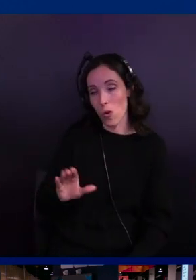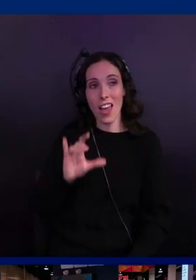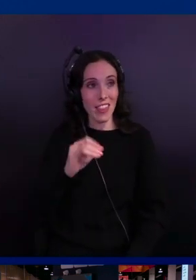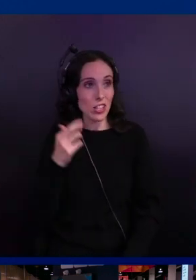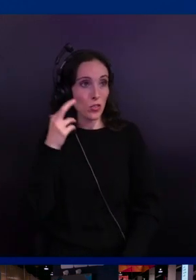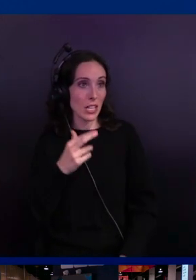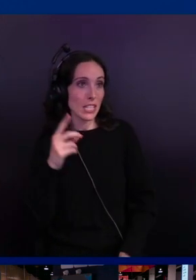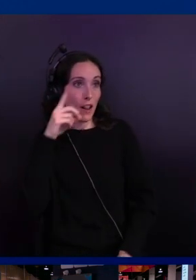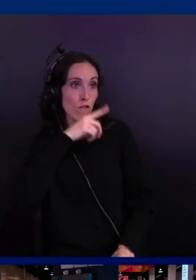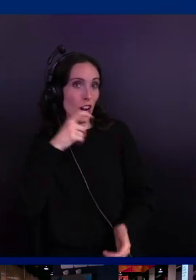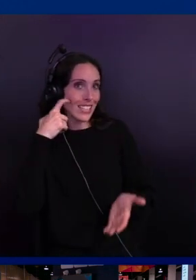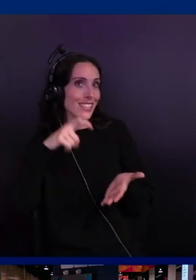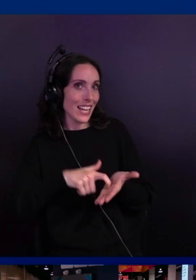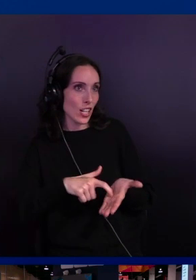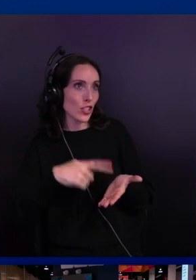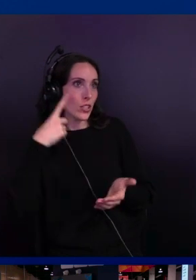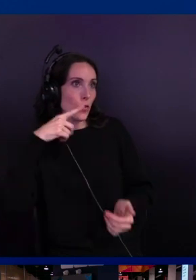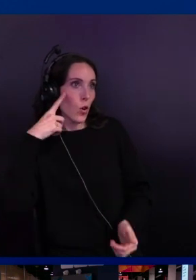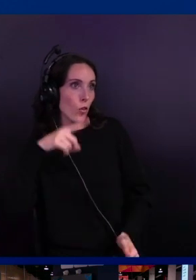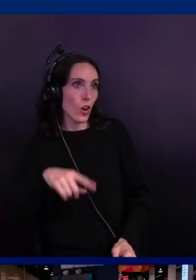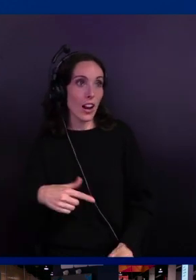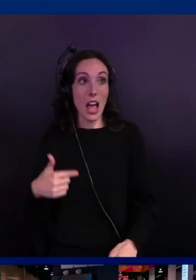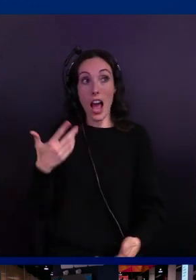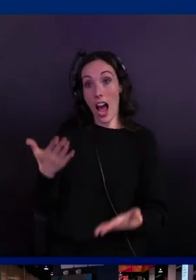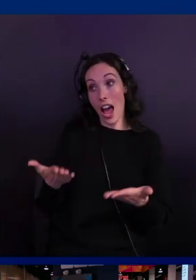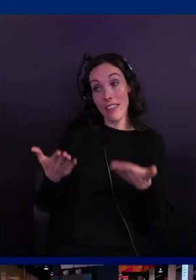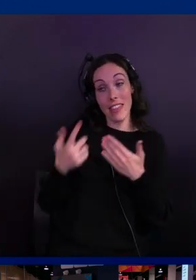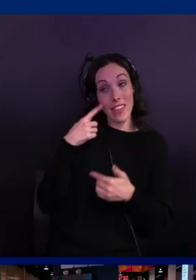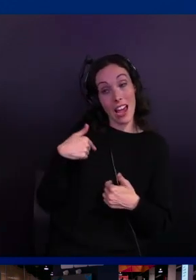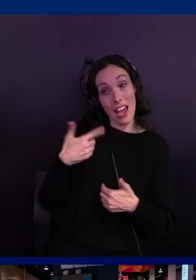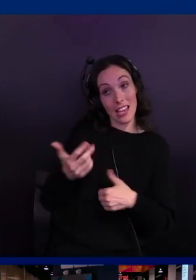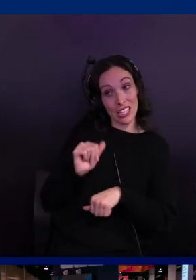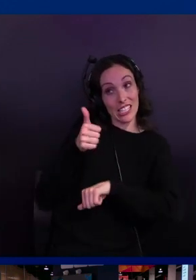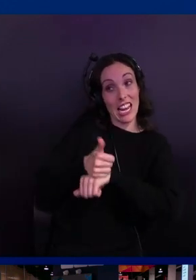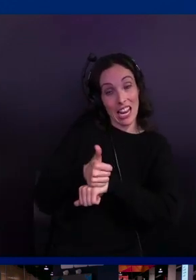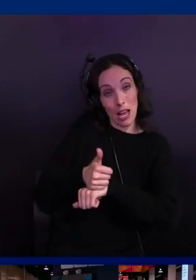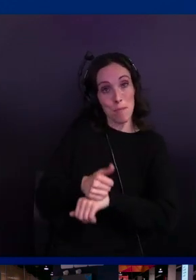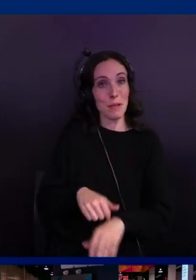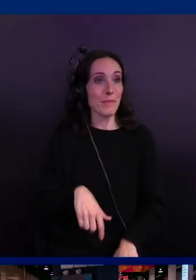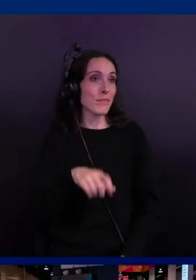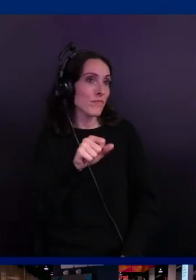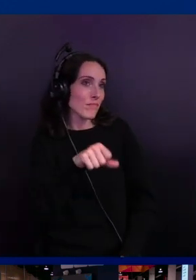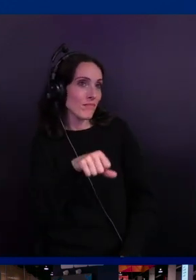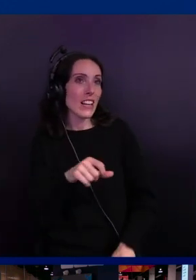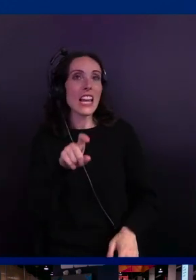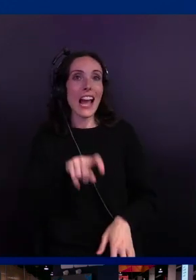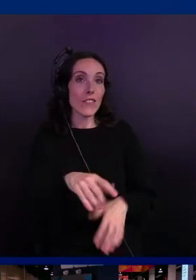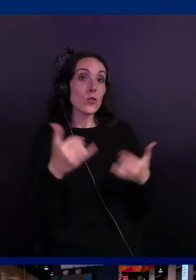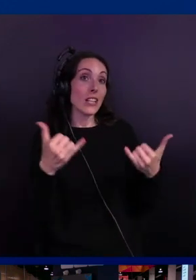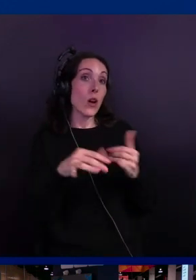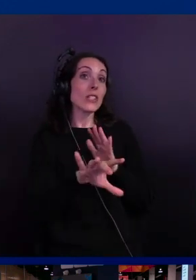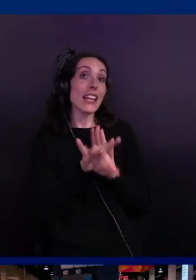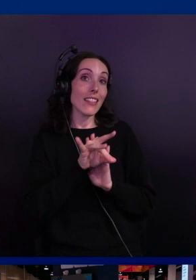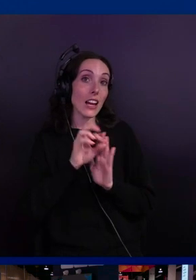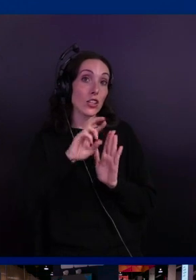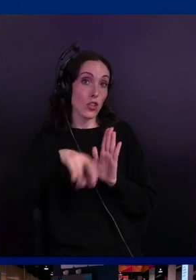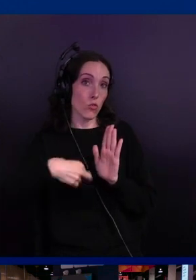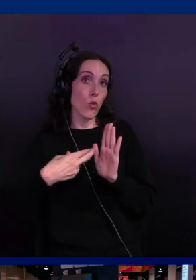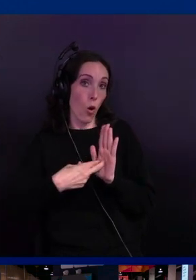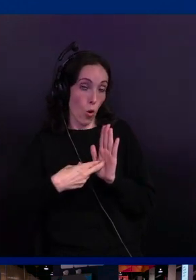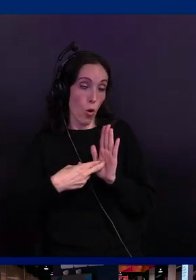for. I think Excellent. I can even set this up. I know. Yeah. Now we have to select that role, which what we created